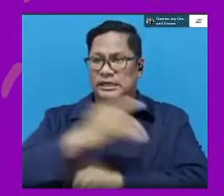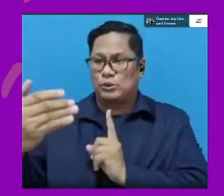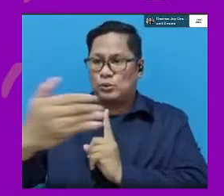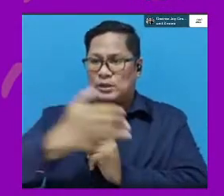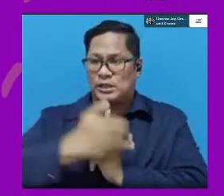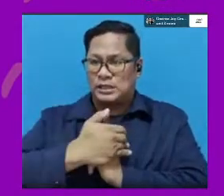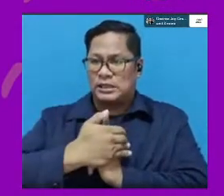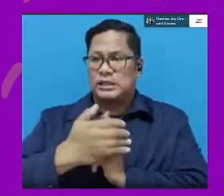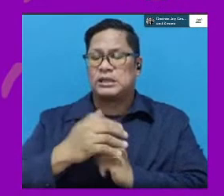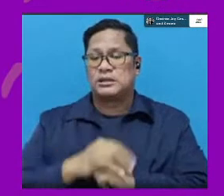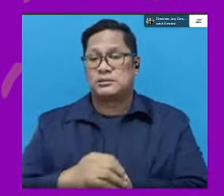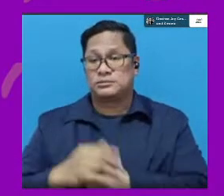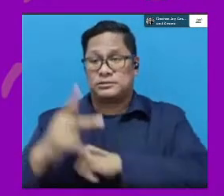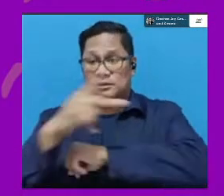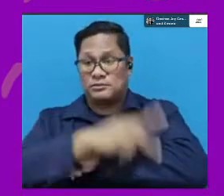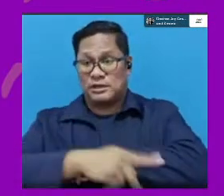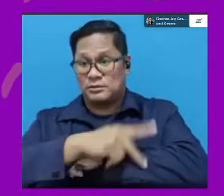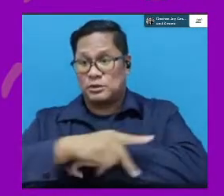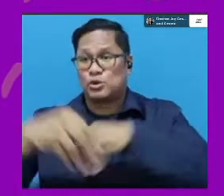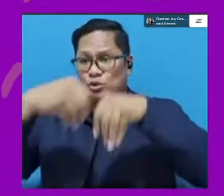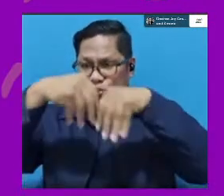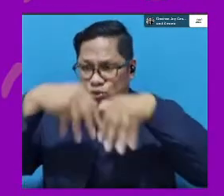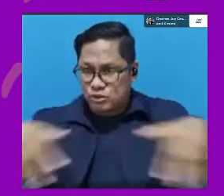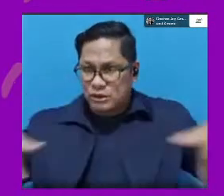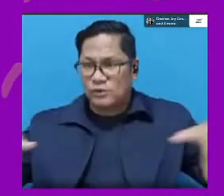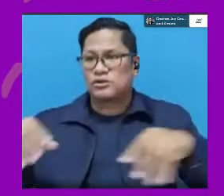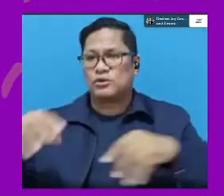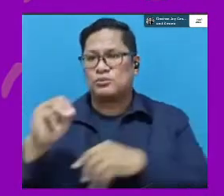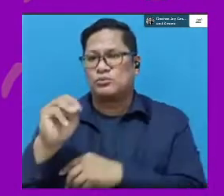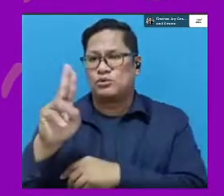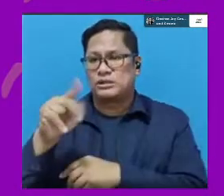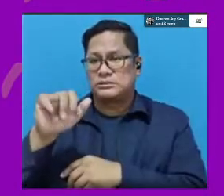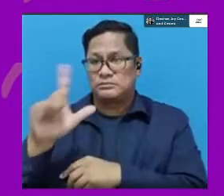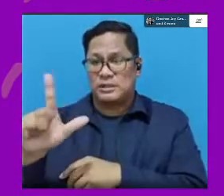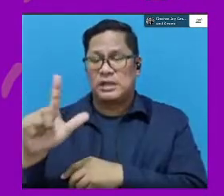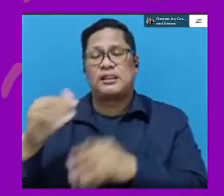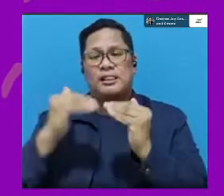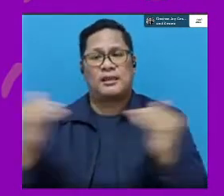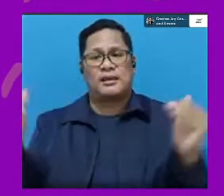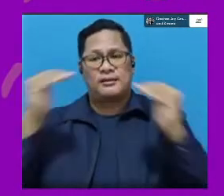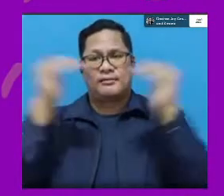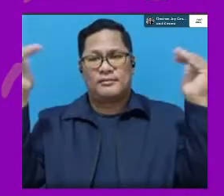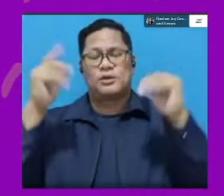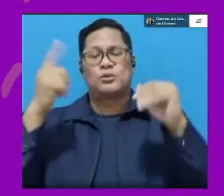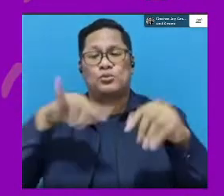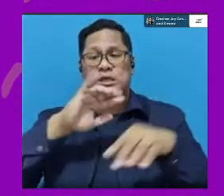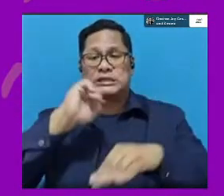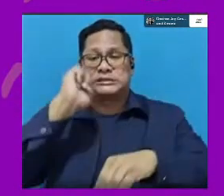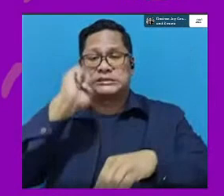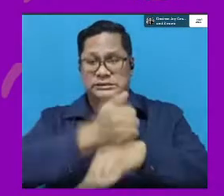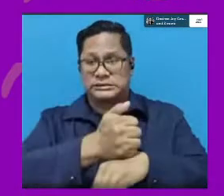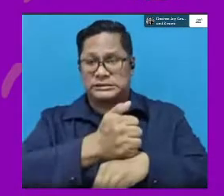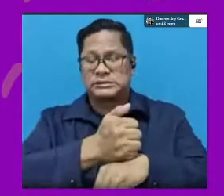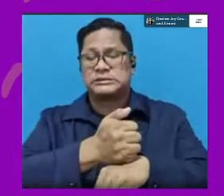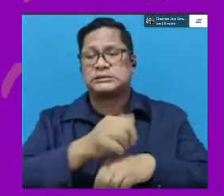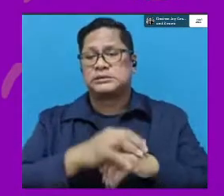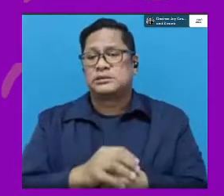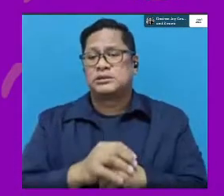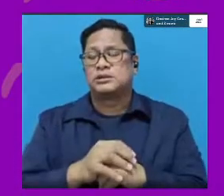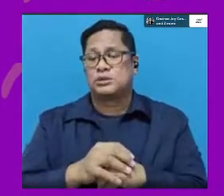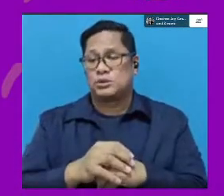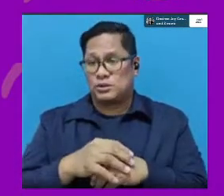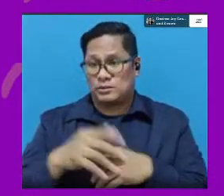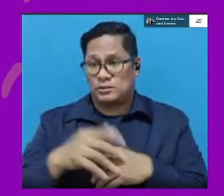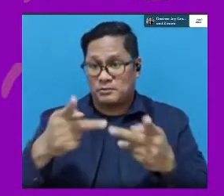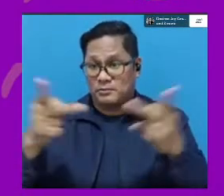From the provincial down to the municipal level, we established containment